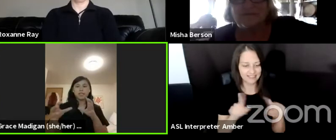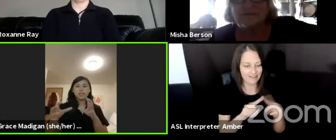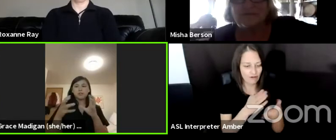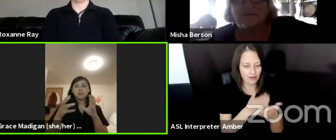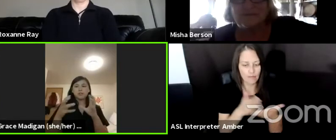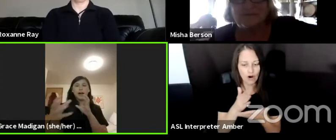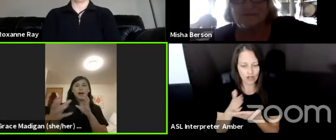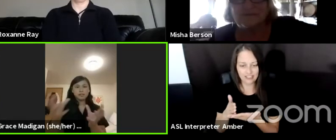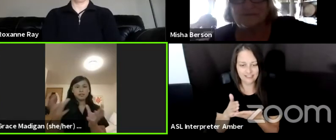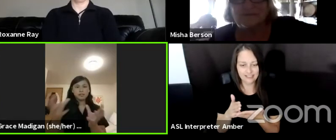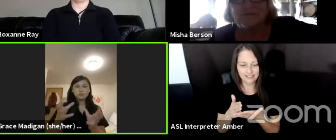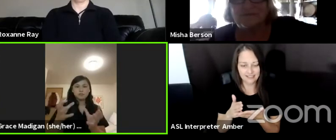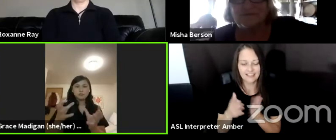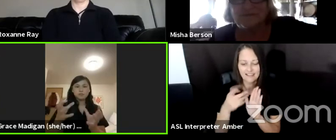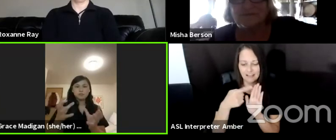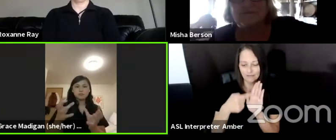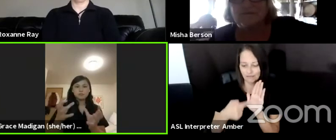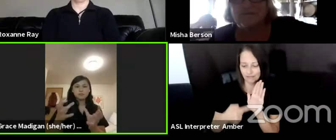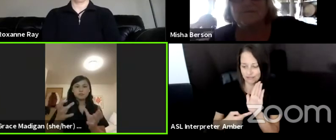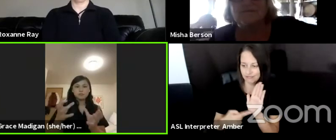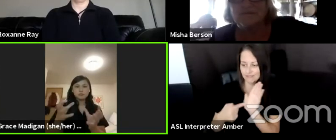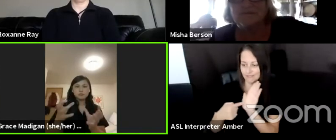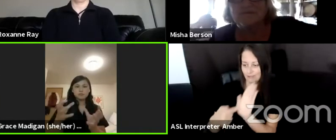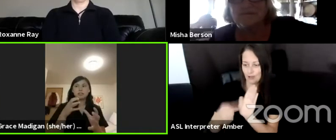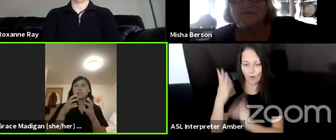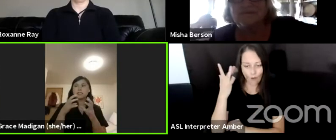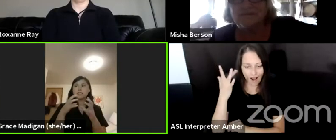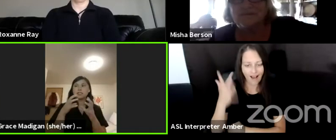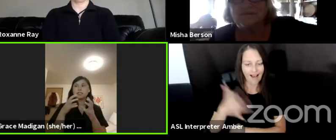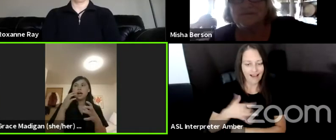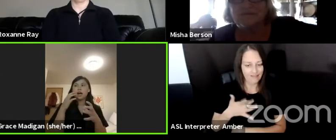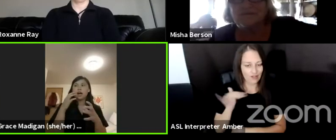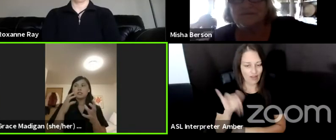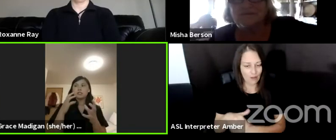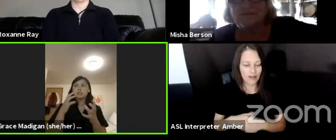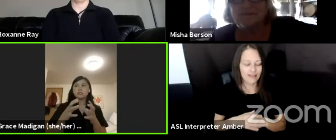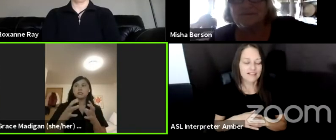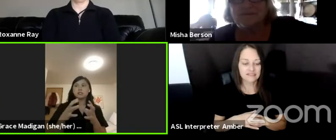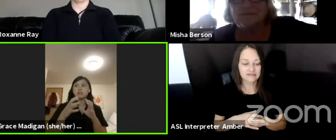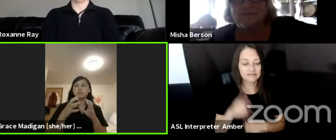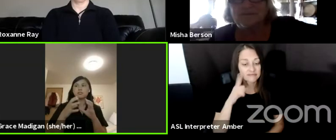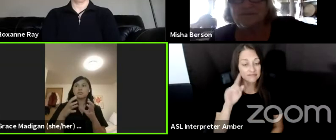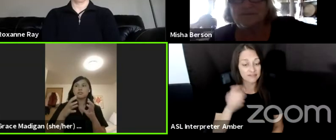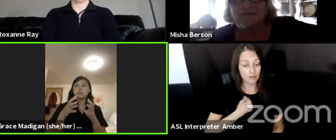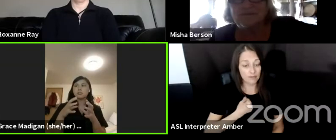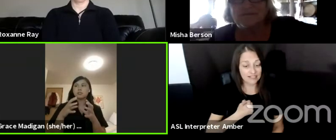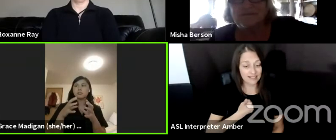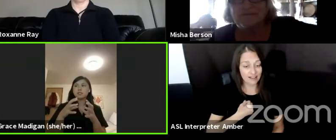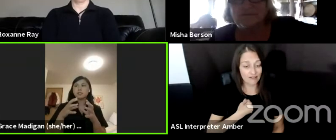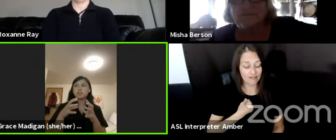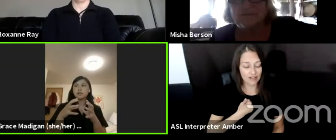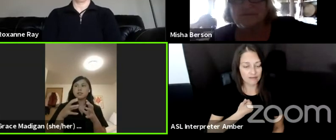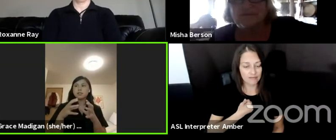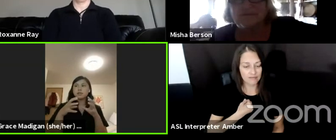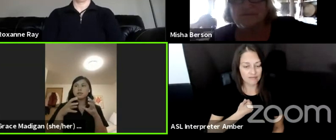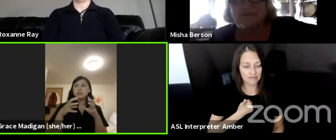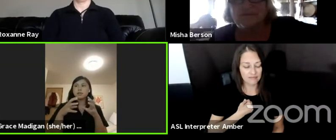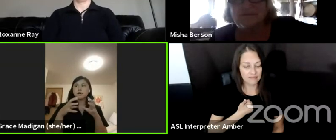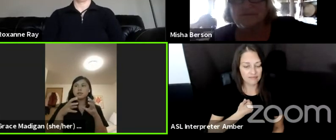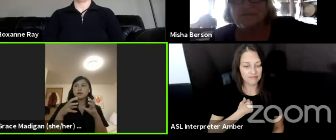way like why they think this way. But then also I think for me, I really like critics who can